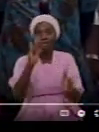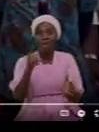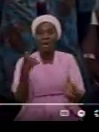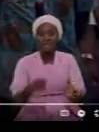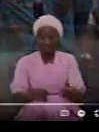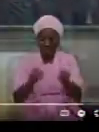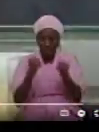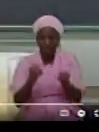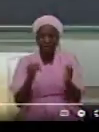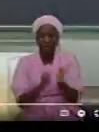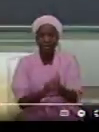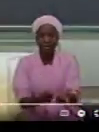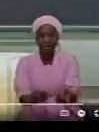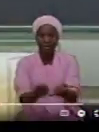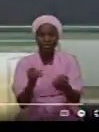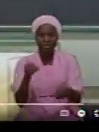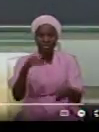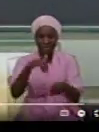that comes into your life.